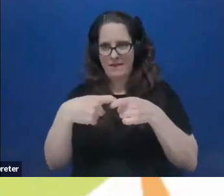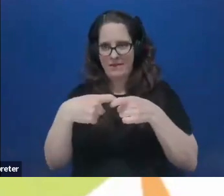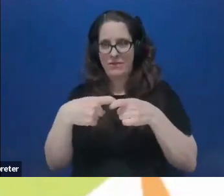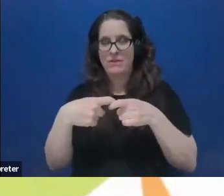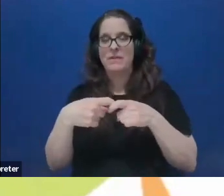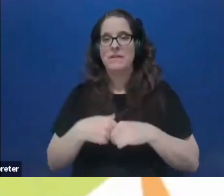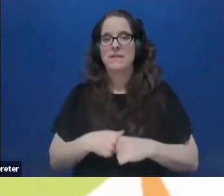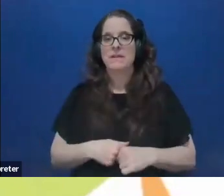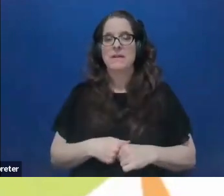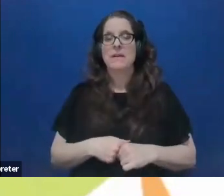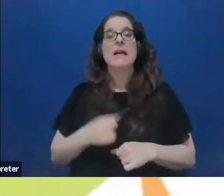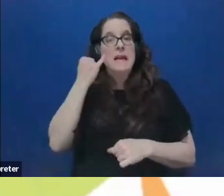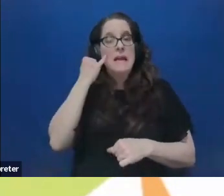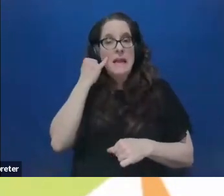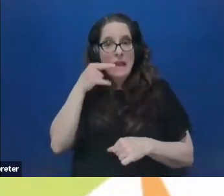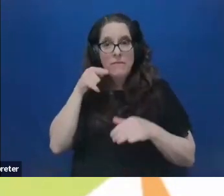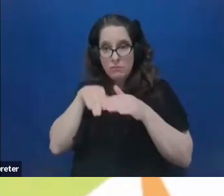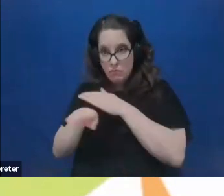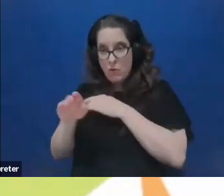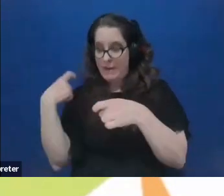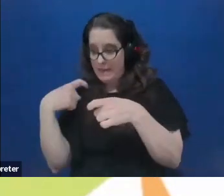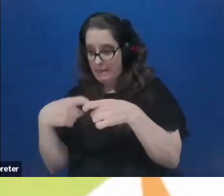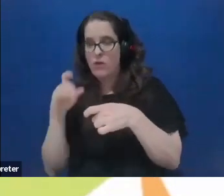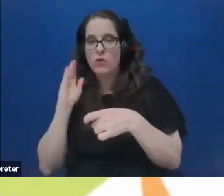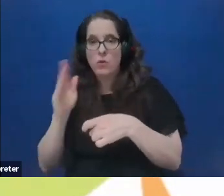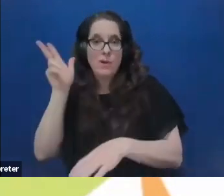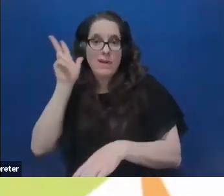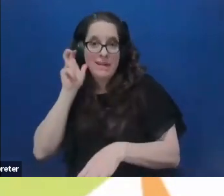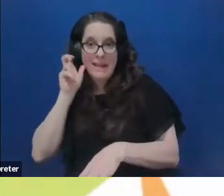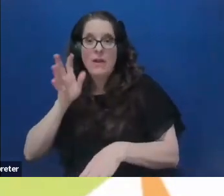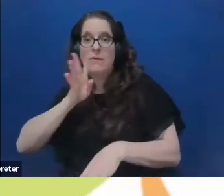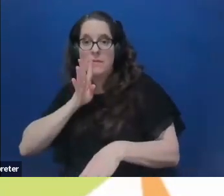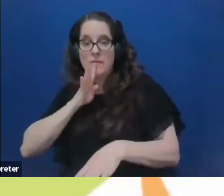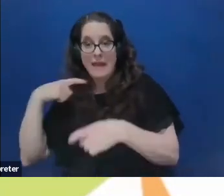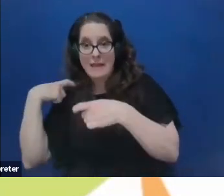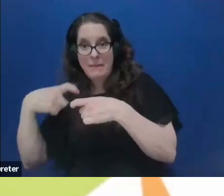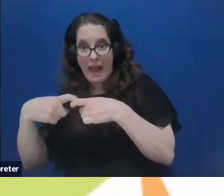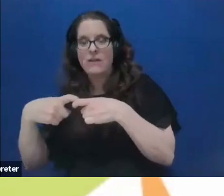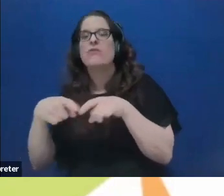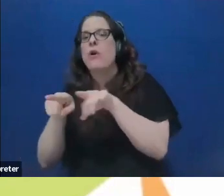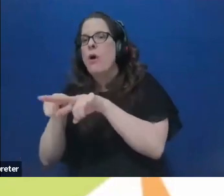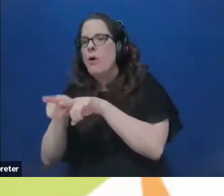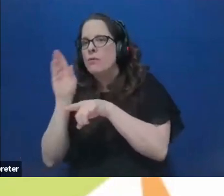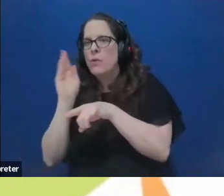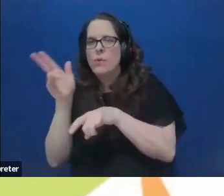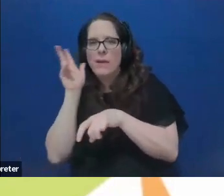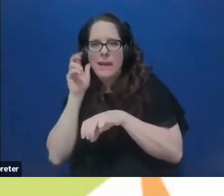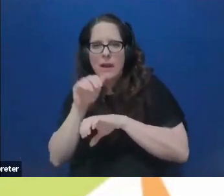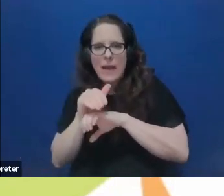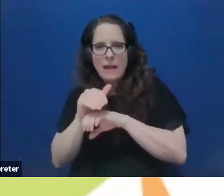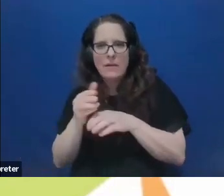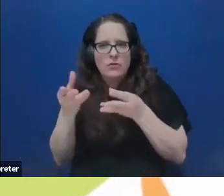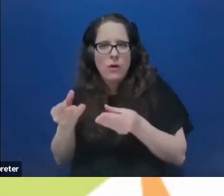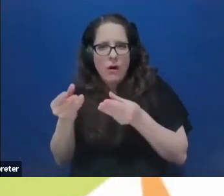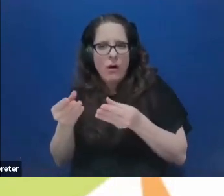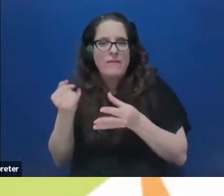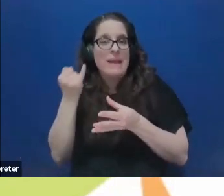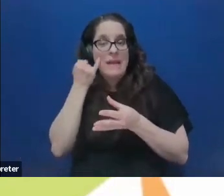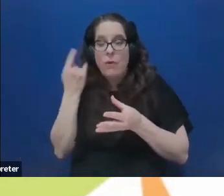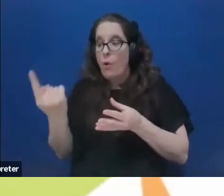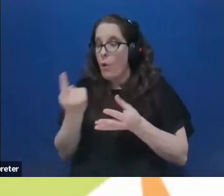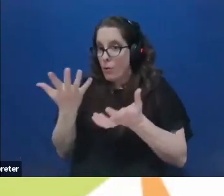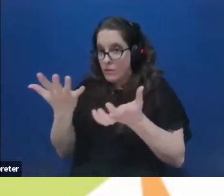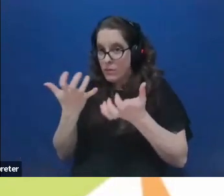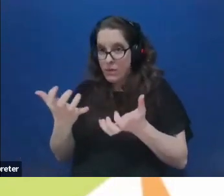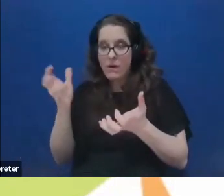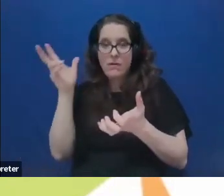Participants in a language channel will hear the translated audio and also the original audio at a lower volume. To hear the interpreted language